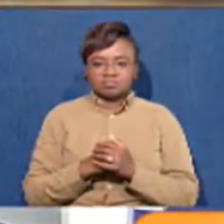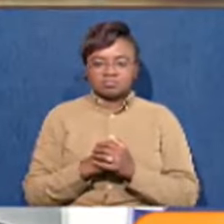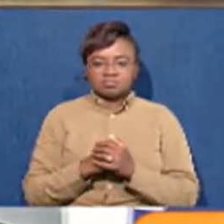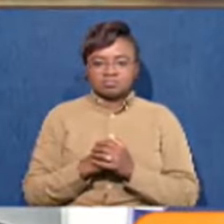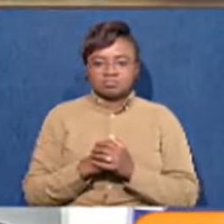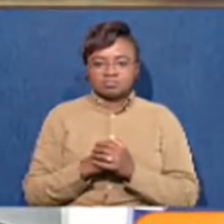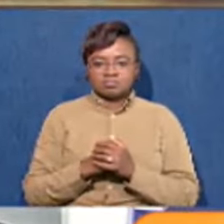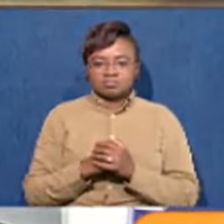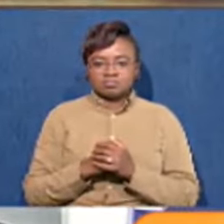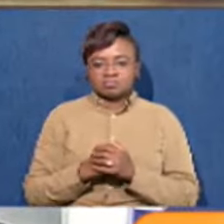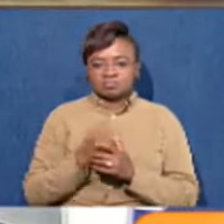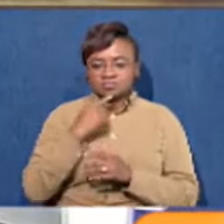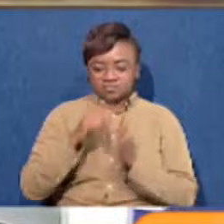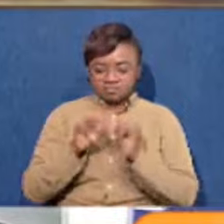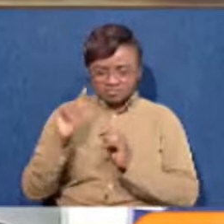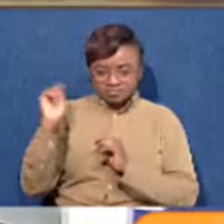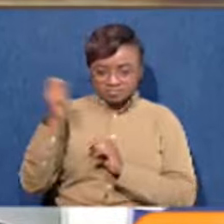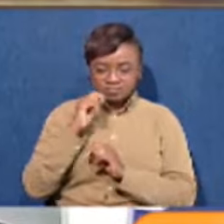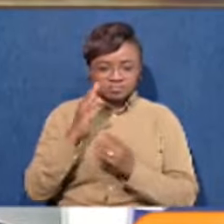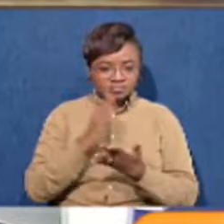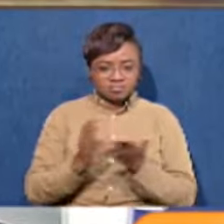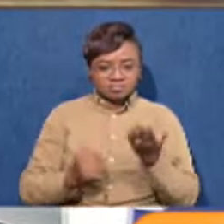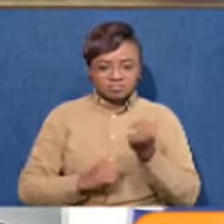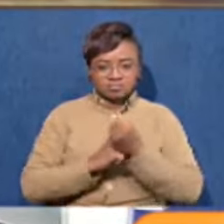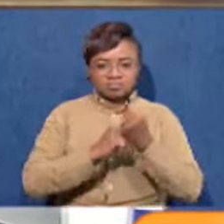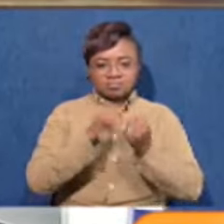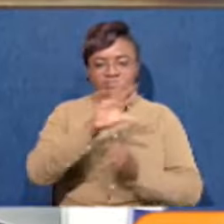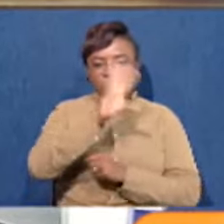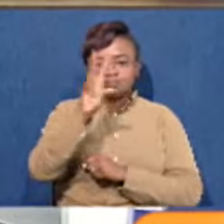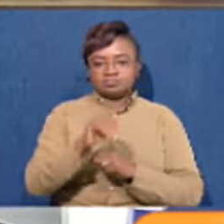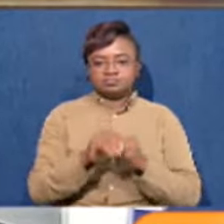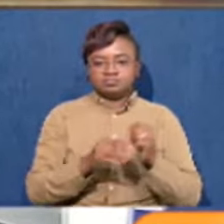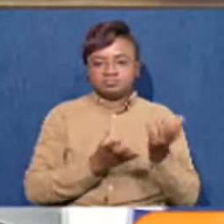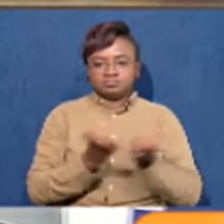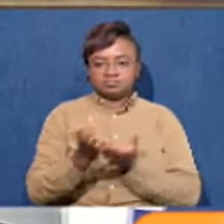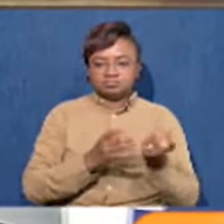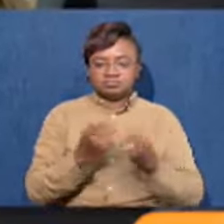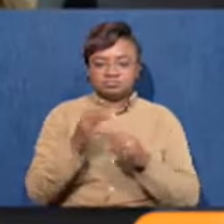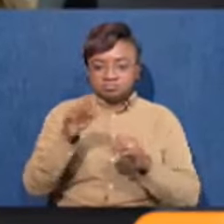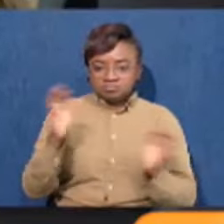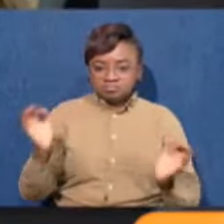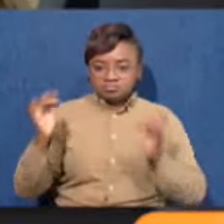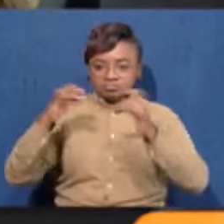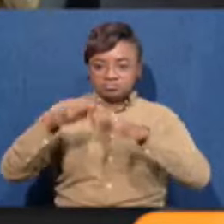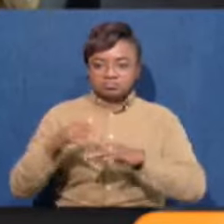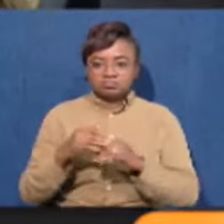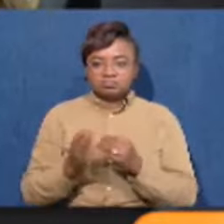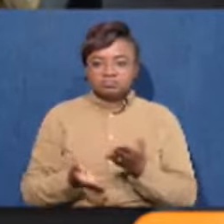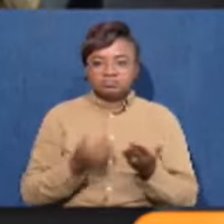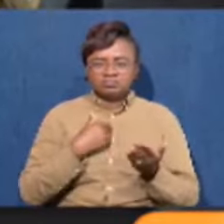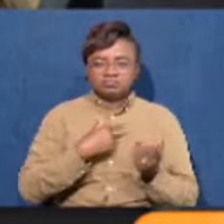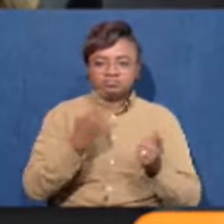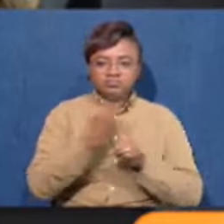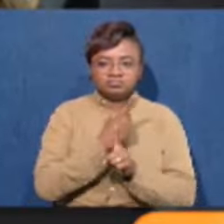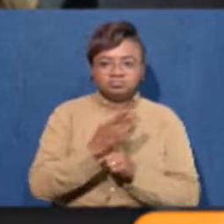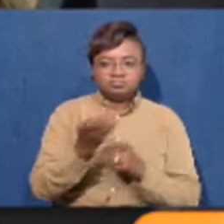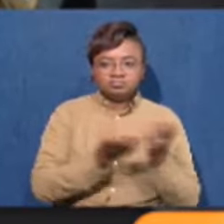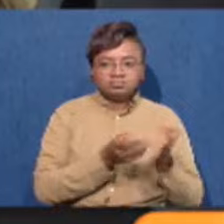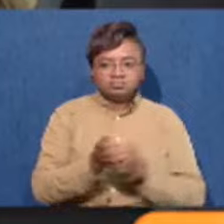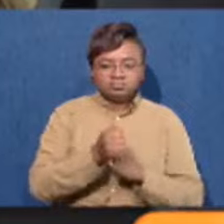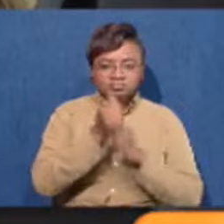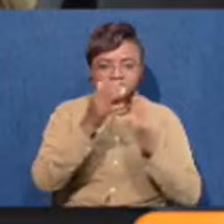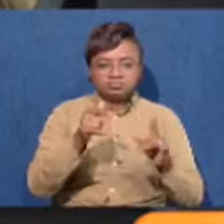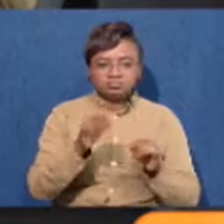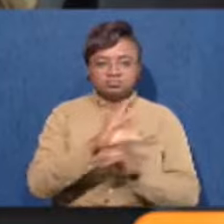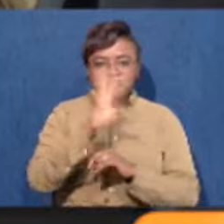to Kenya's pivotal role in the Africa Continental Free Trade Area. The summit will convene business leaders and entrepreneurs from across Africa and